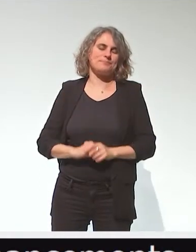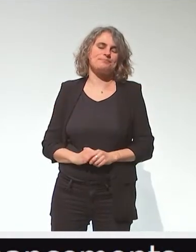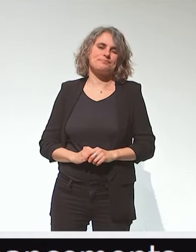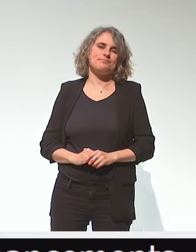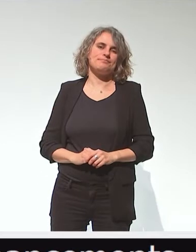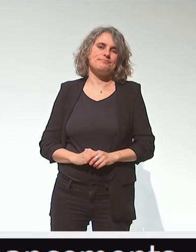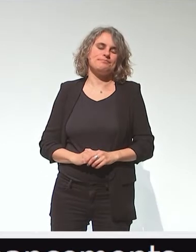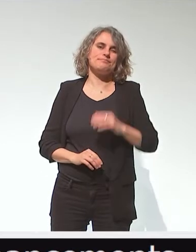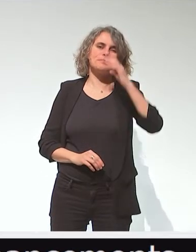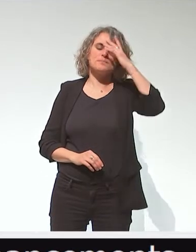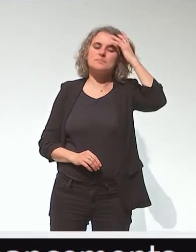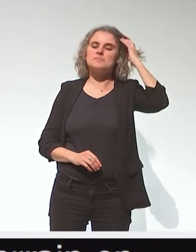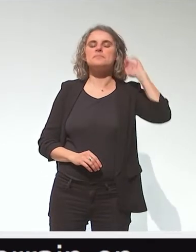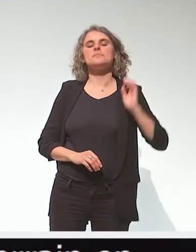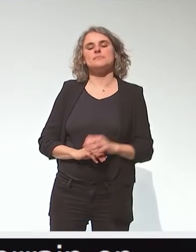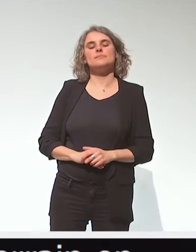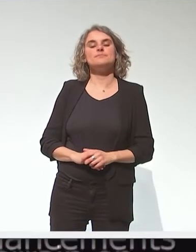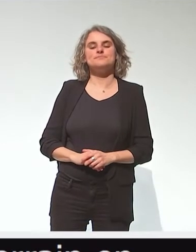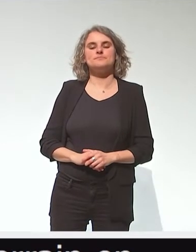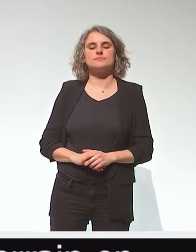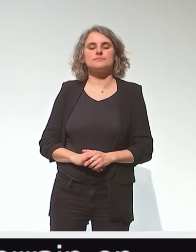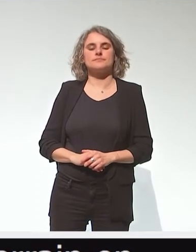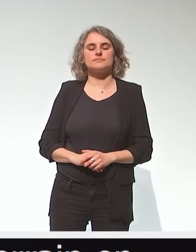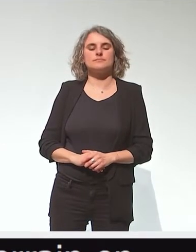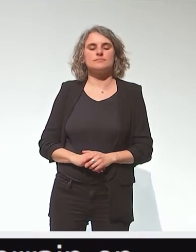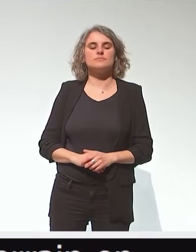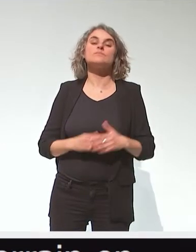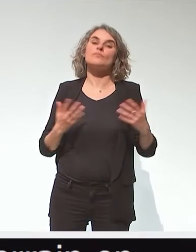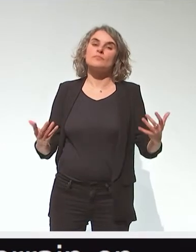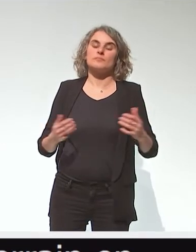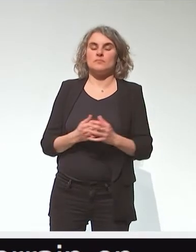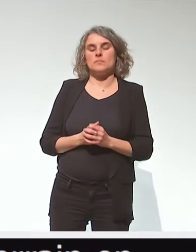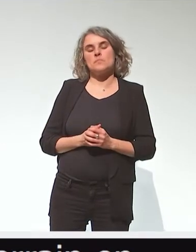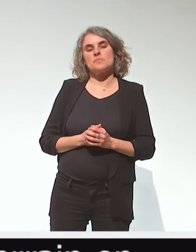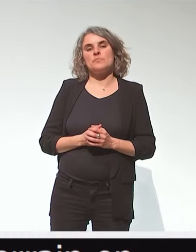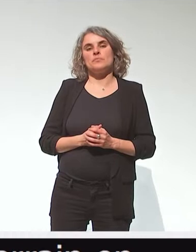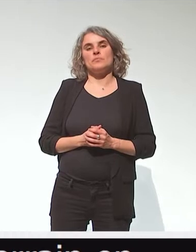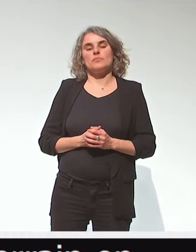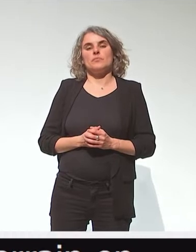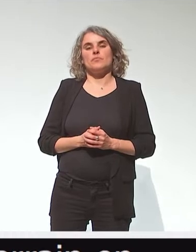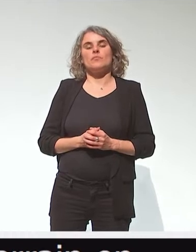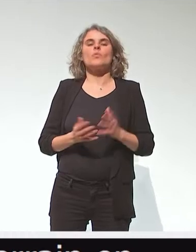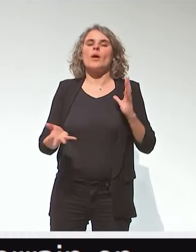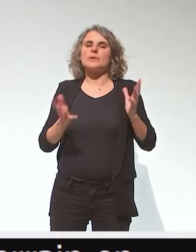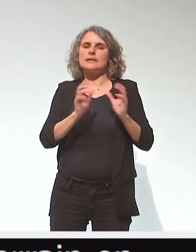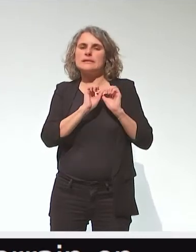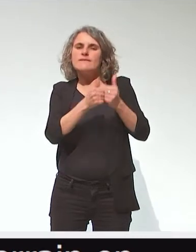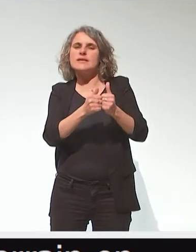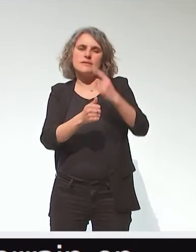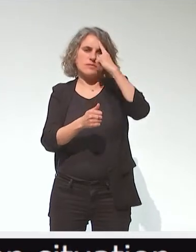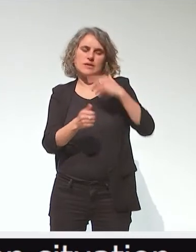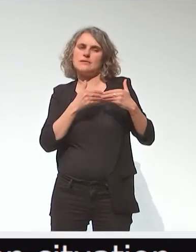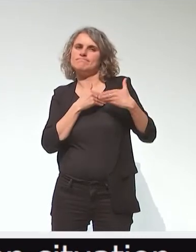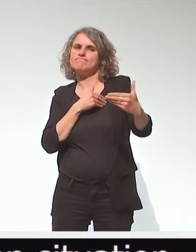recruiting the handicapped on the labour market. So, if I were just to home in on one or